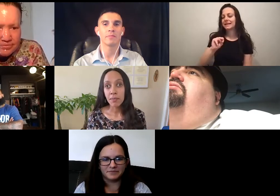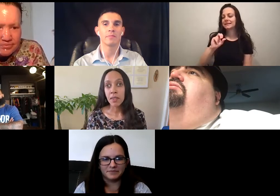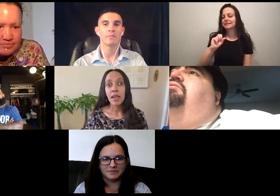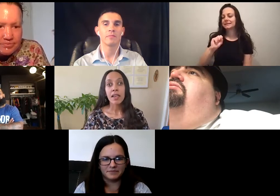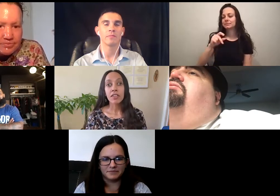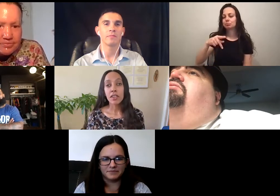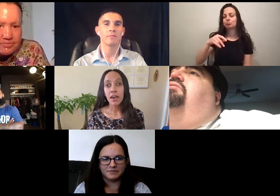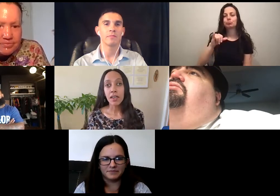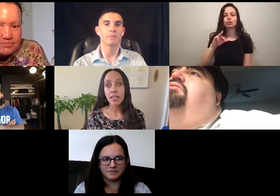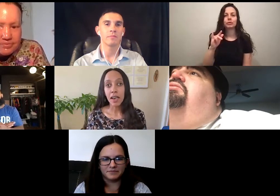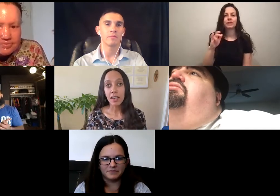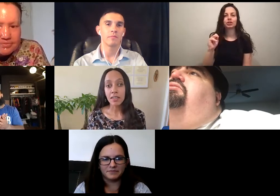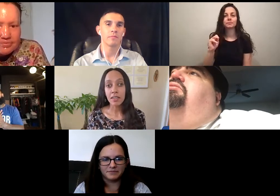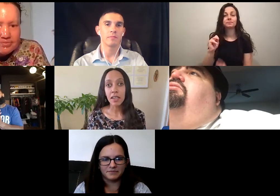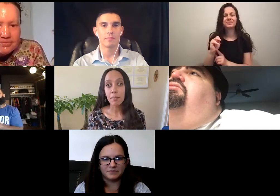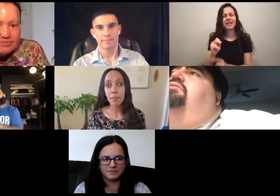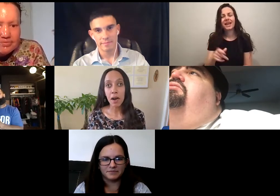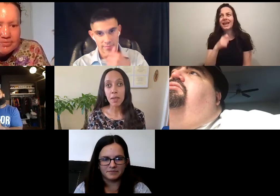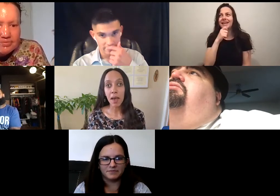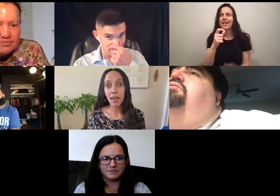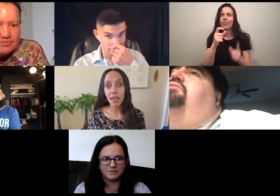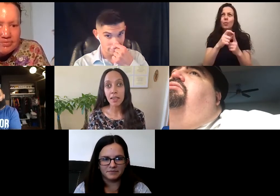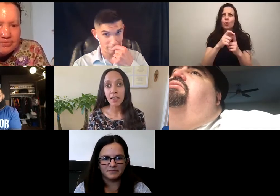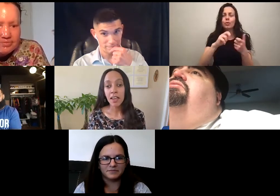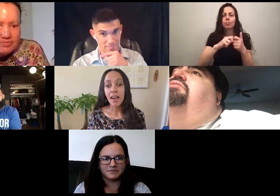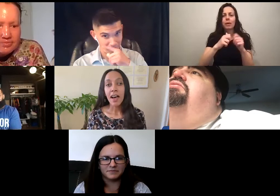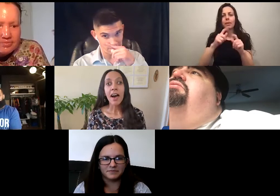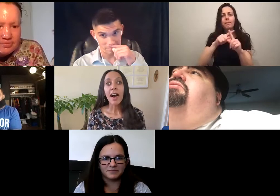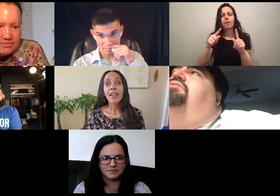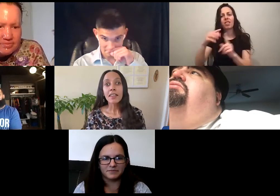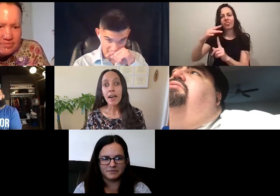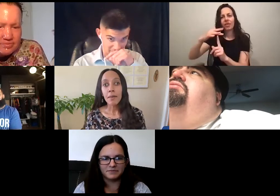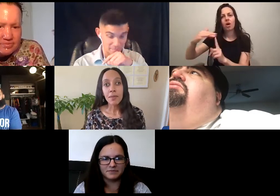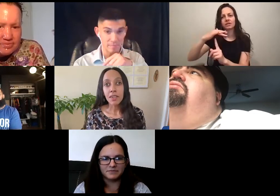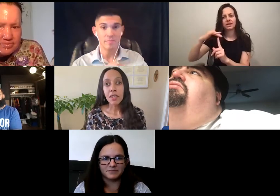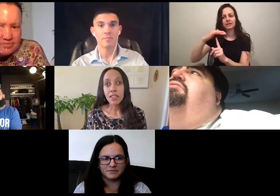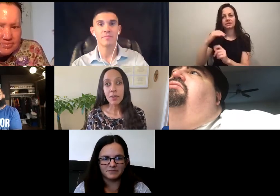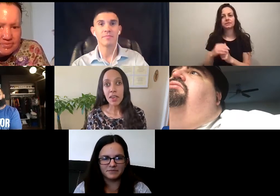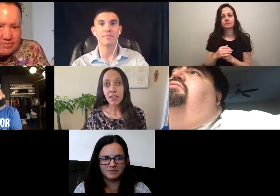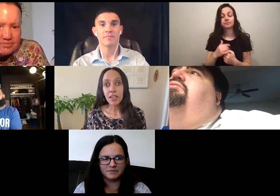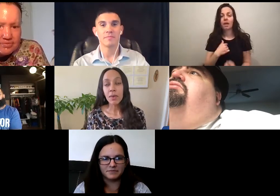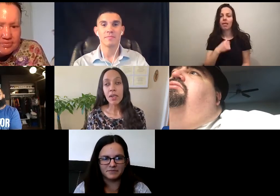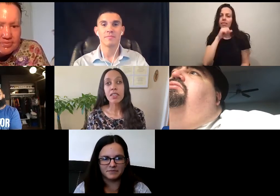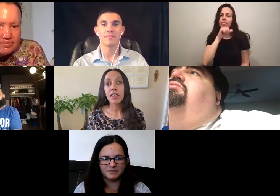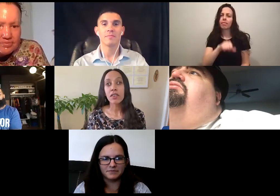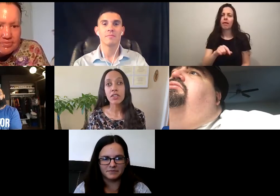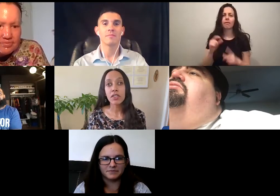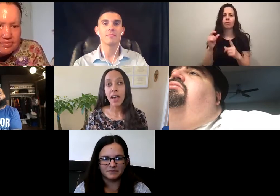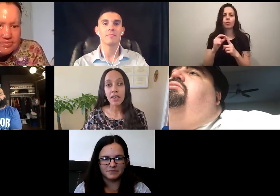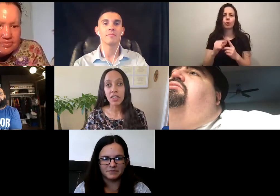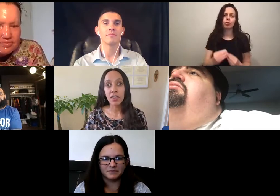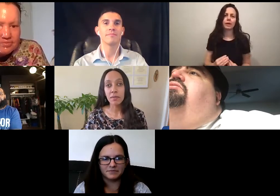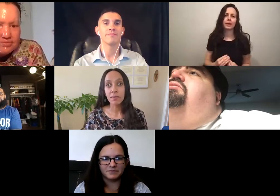problem. It's the context that can be problematic. I love the word inspiration when it's connected